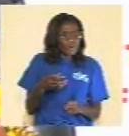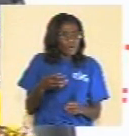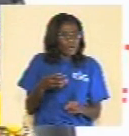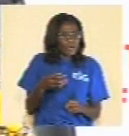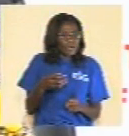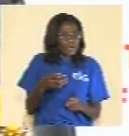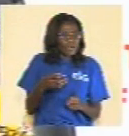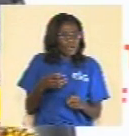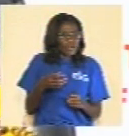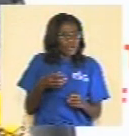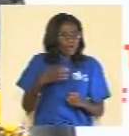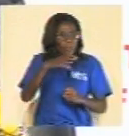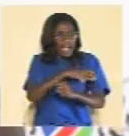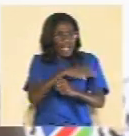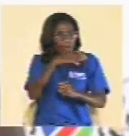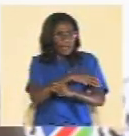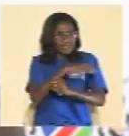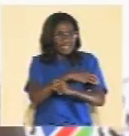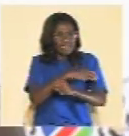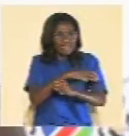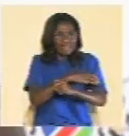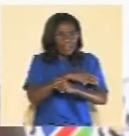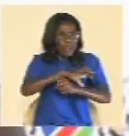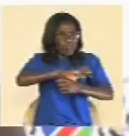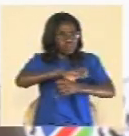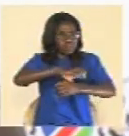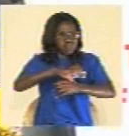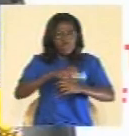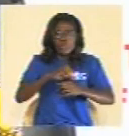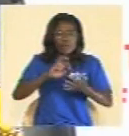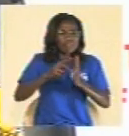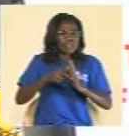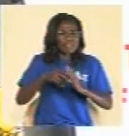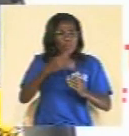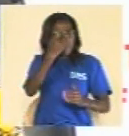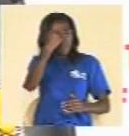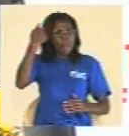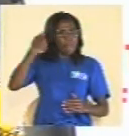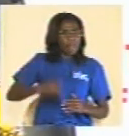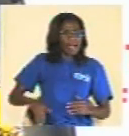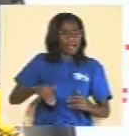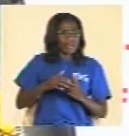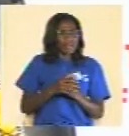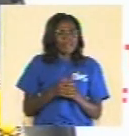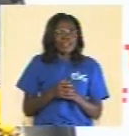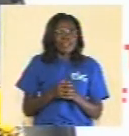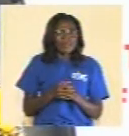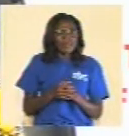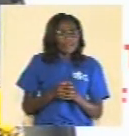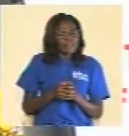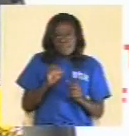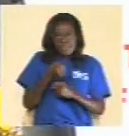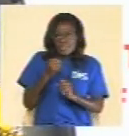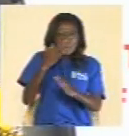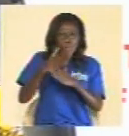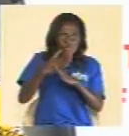the muscle functions, so they get paralyzed. So you find that they might have a foot drop because the